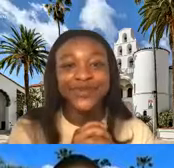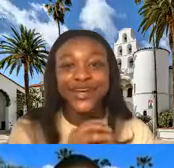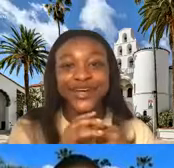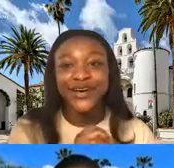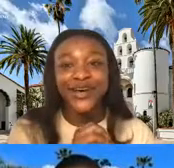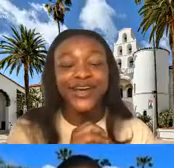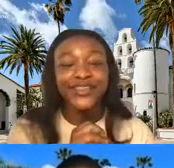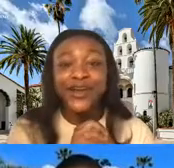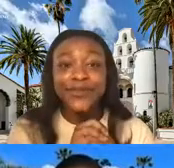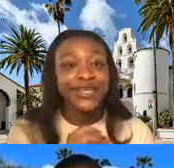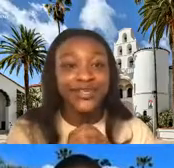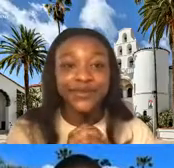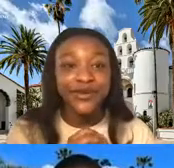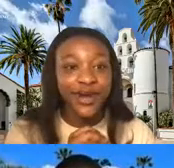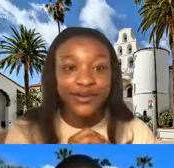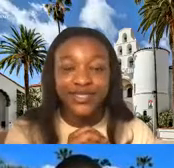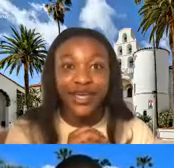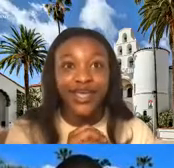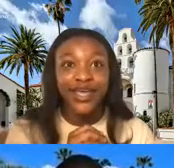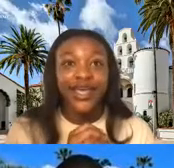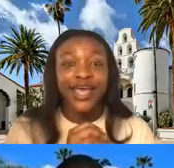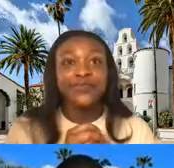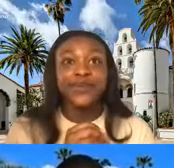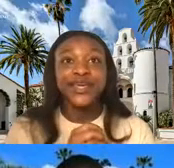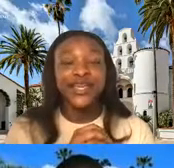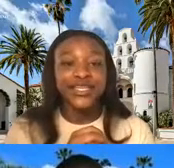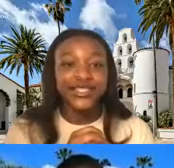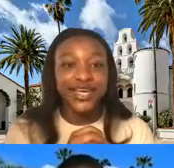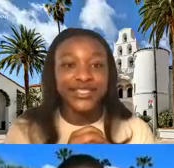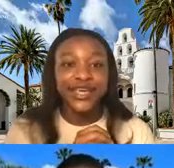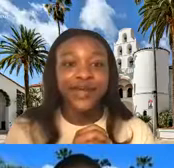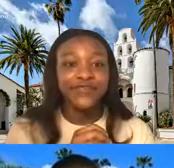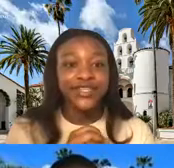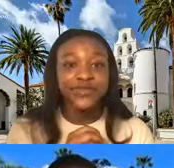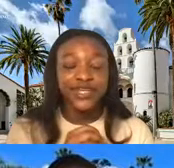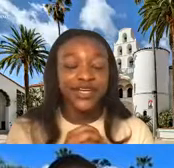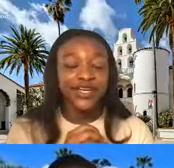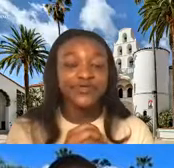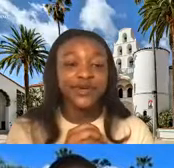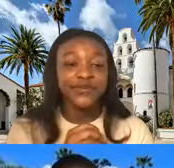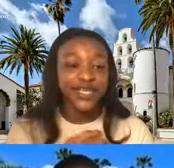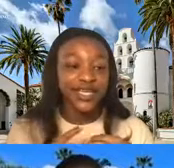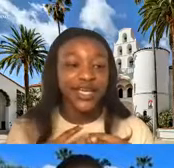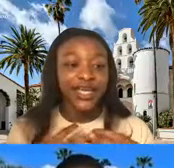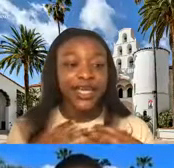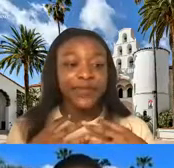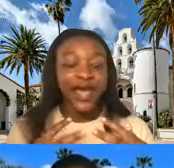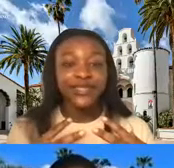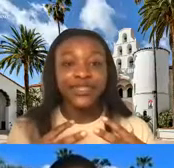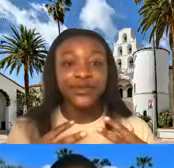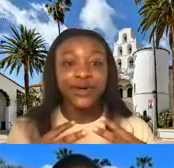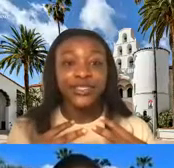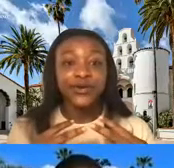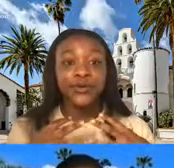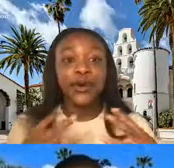HES 2.0, they're amazing programs. Like, and being in HES, like my freshman year, is what really